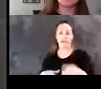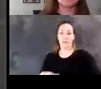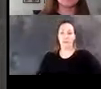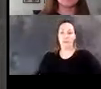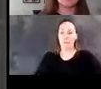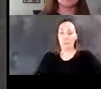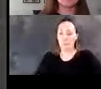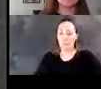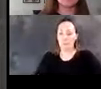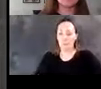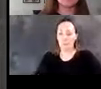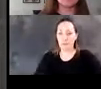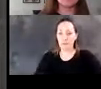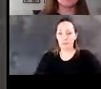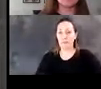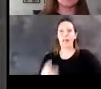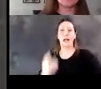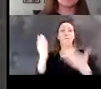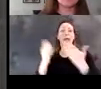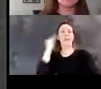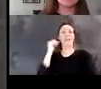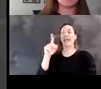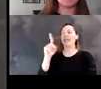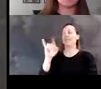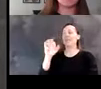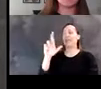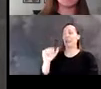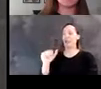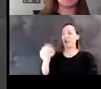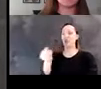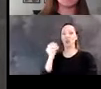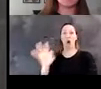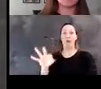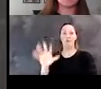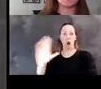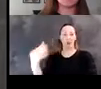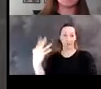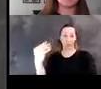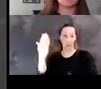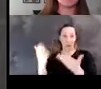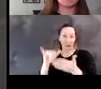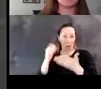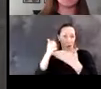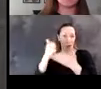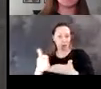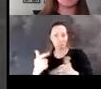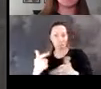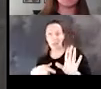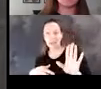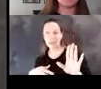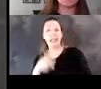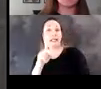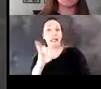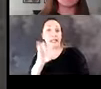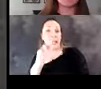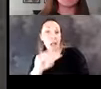I wonder if Kira turns off her video, if that might help. Yeah. Kira, are you